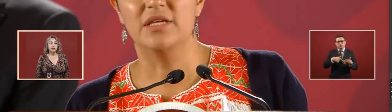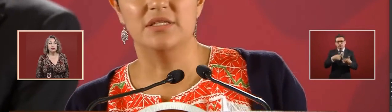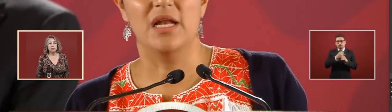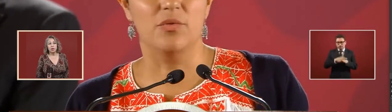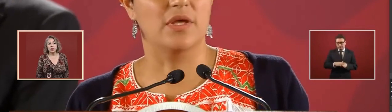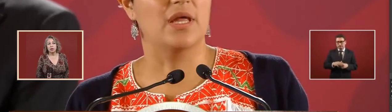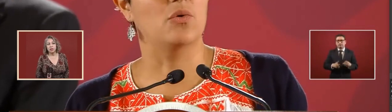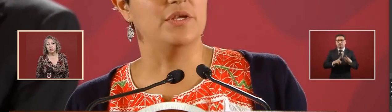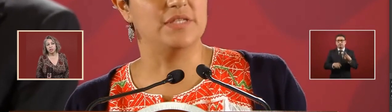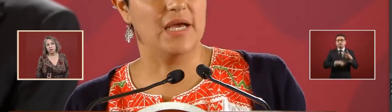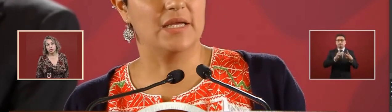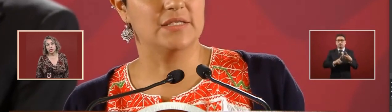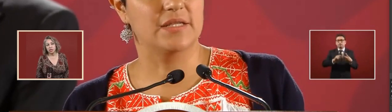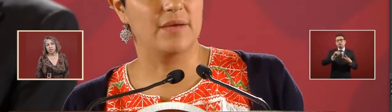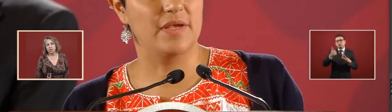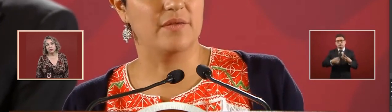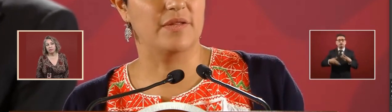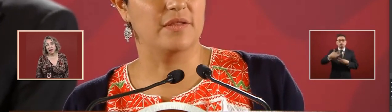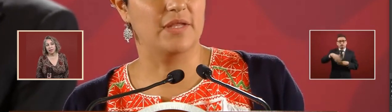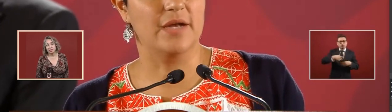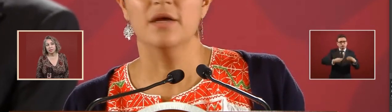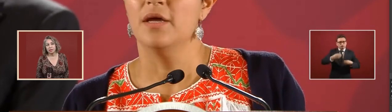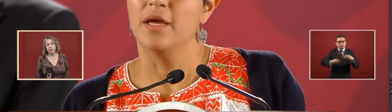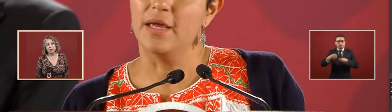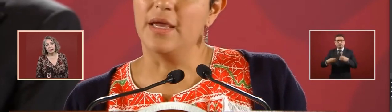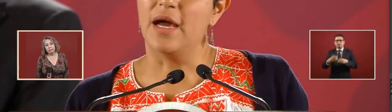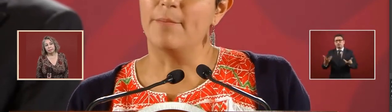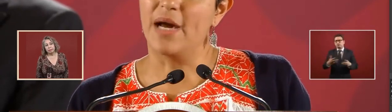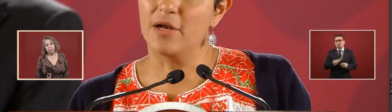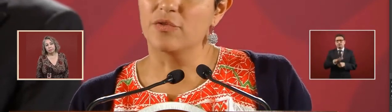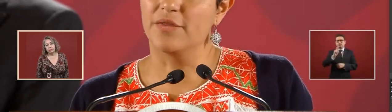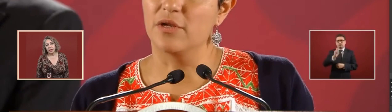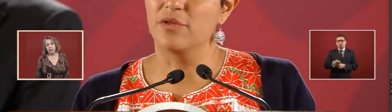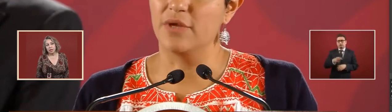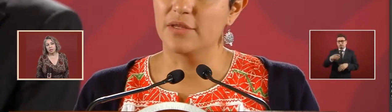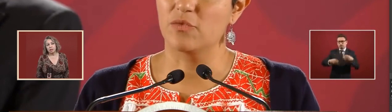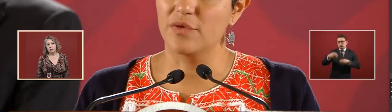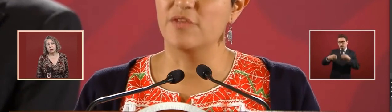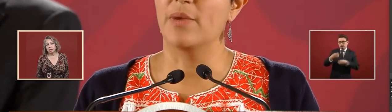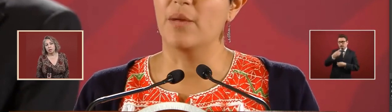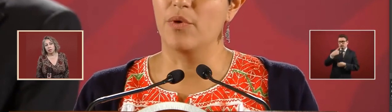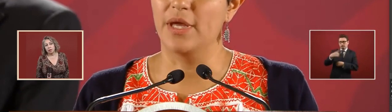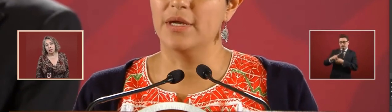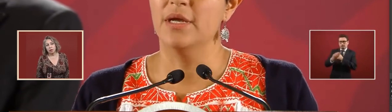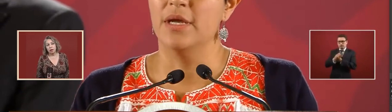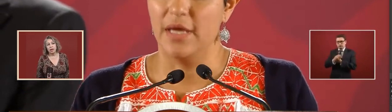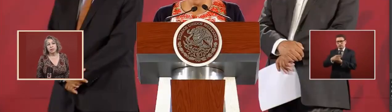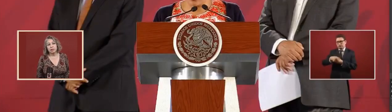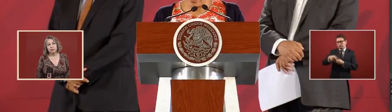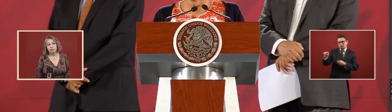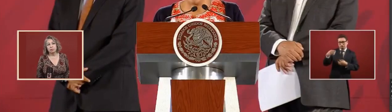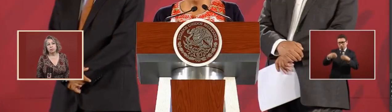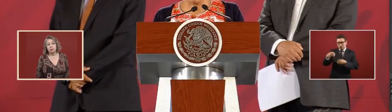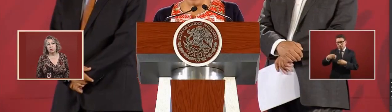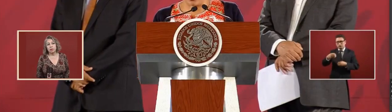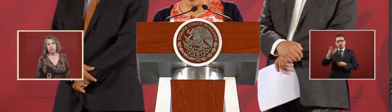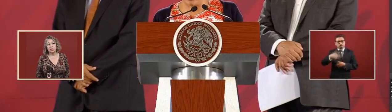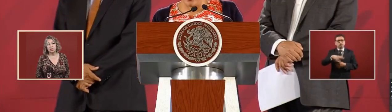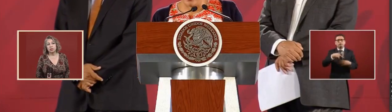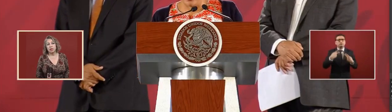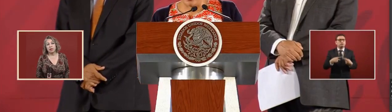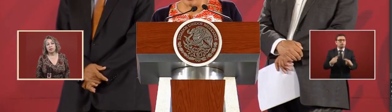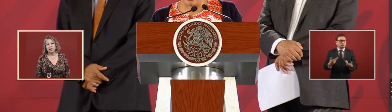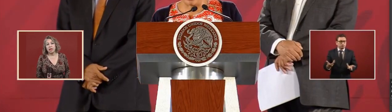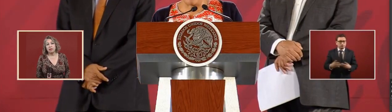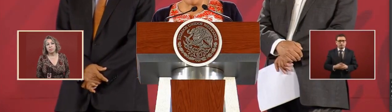And so regarding the searches and the files, amparos ante los diferentes jueces para poder encontrar a las personas